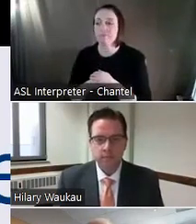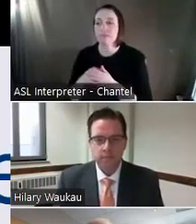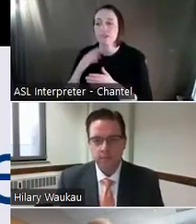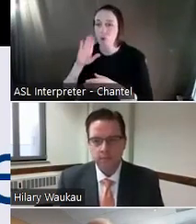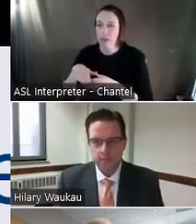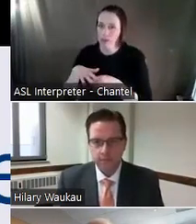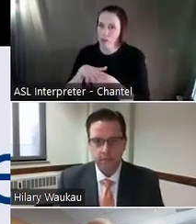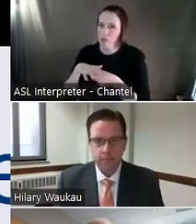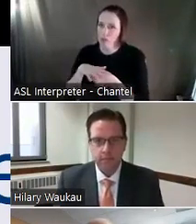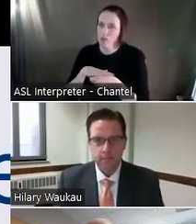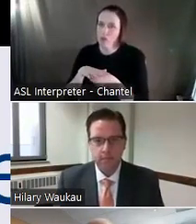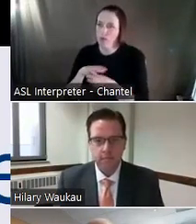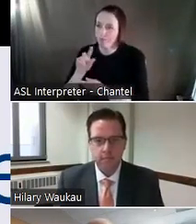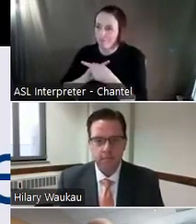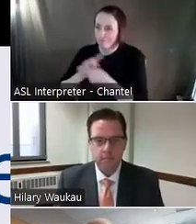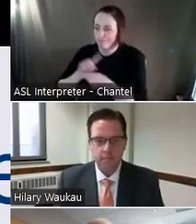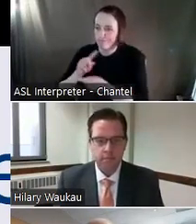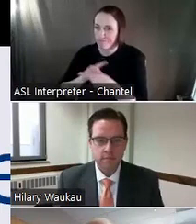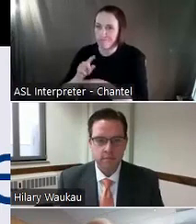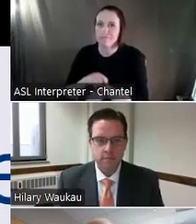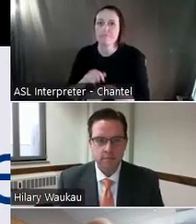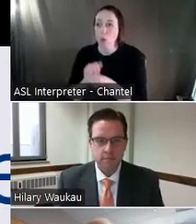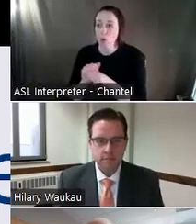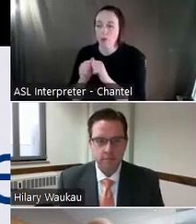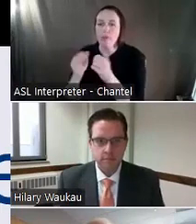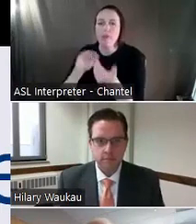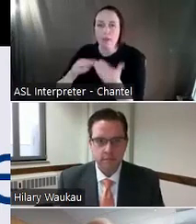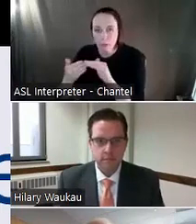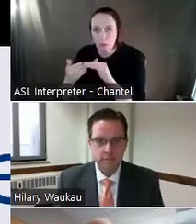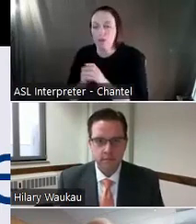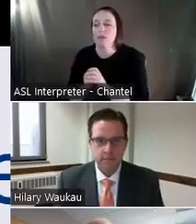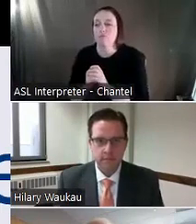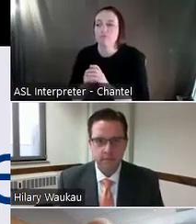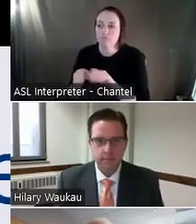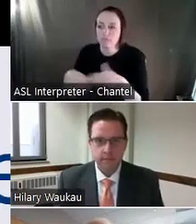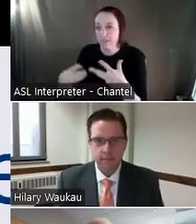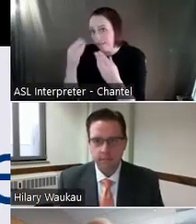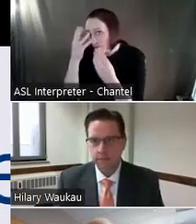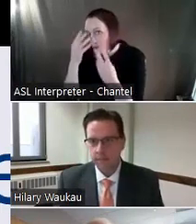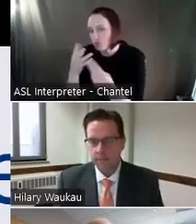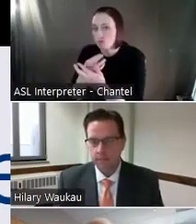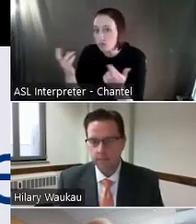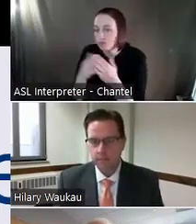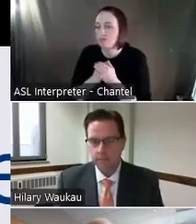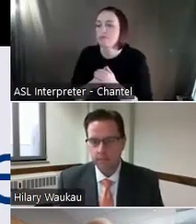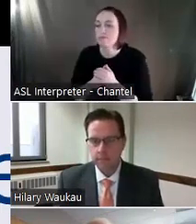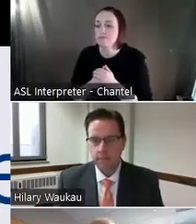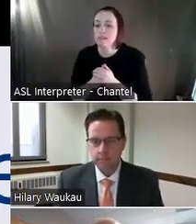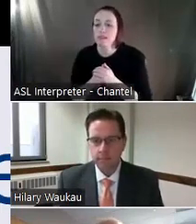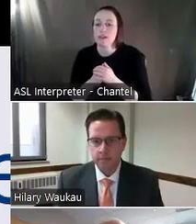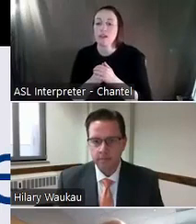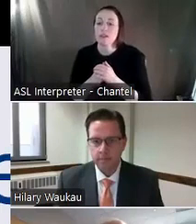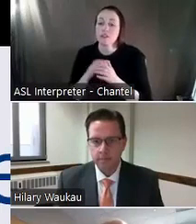hard at work to also ensure local community members have access to local resources. You can find more information on the public health unwinding